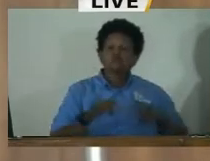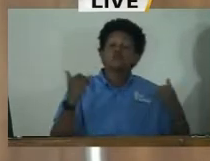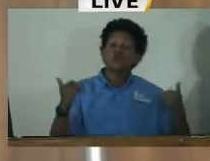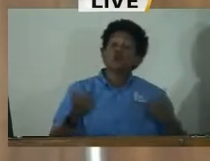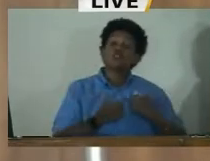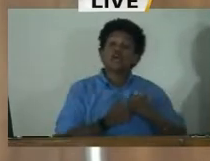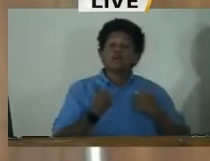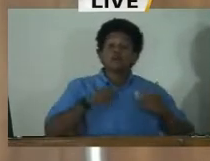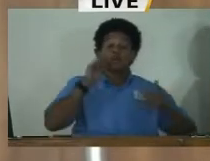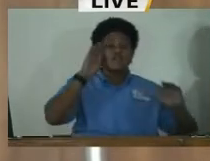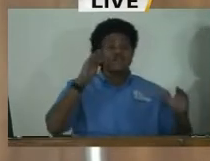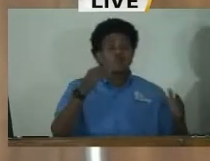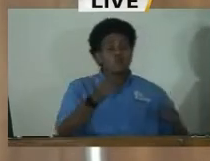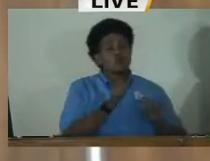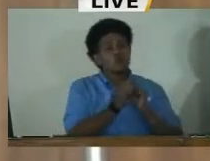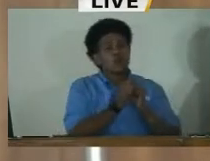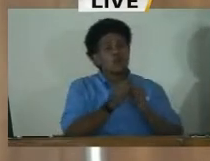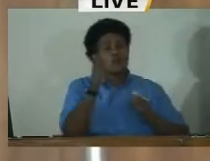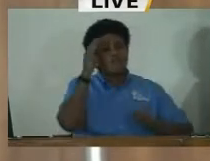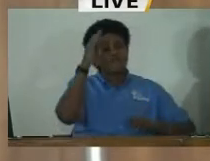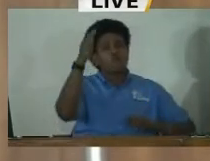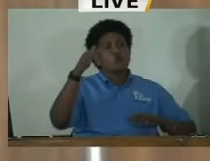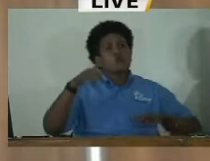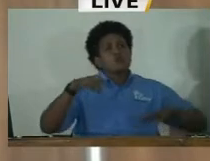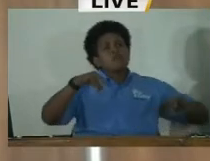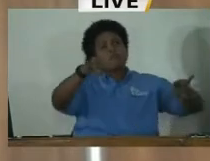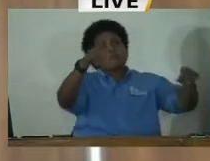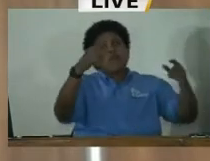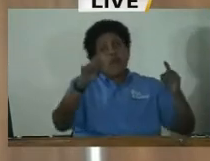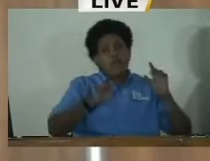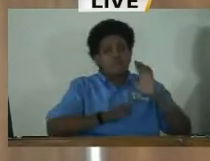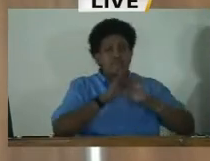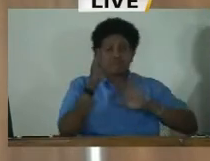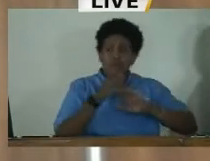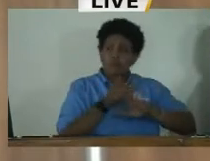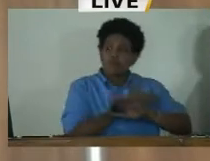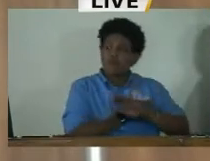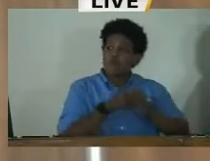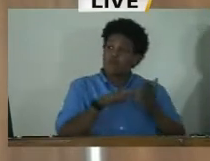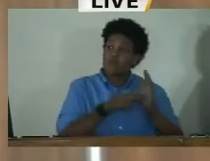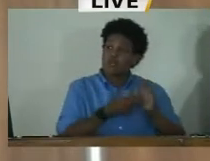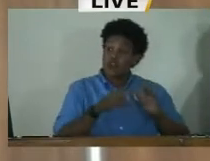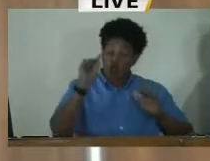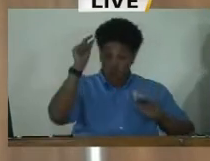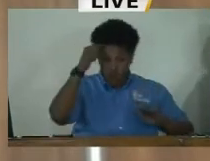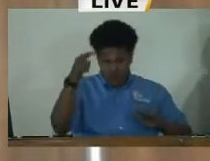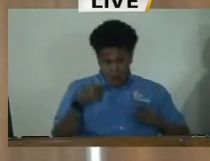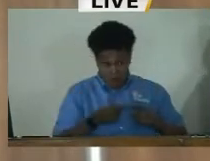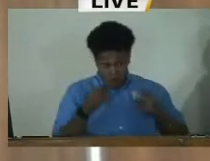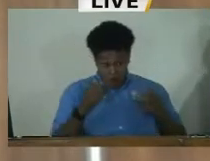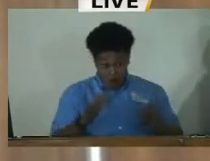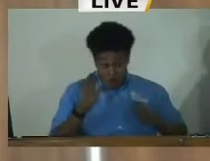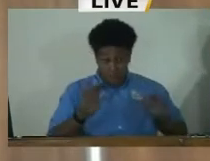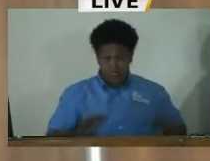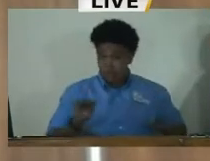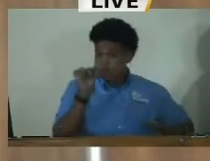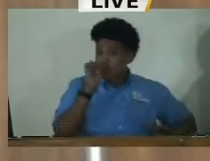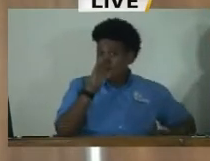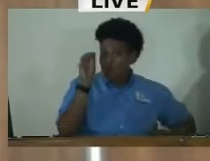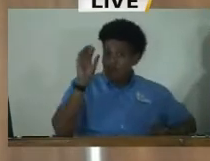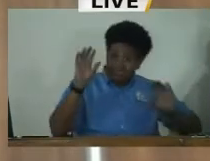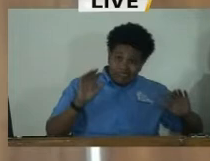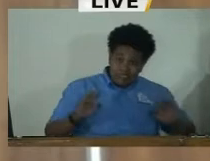time we focus jointly on the future, which means, Madam Speaker, that the government, the opposition, the private